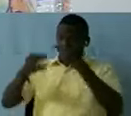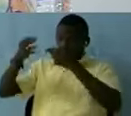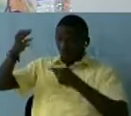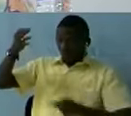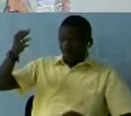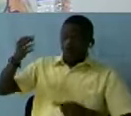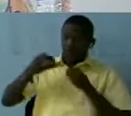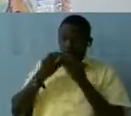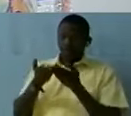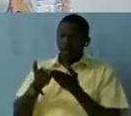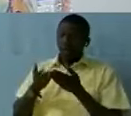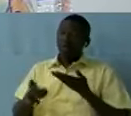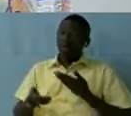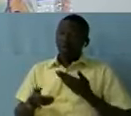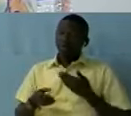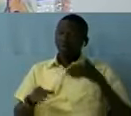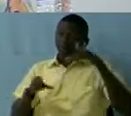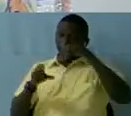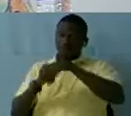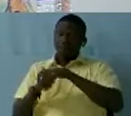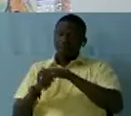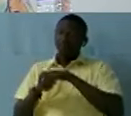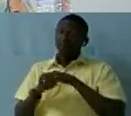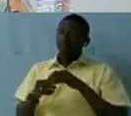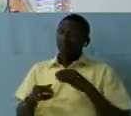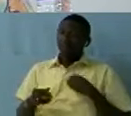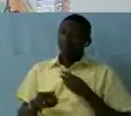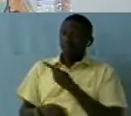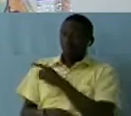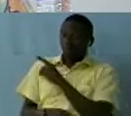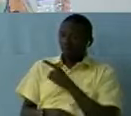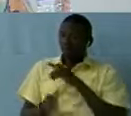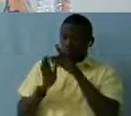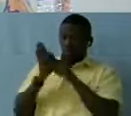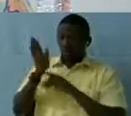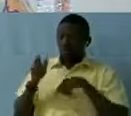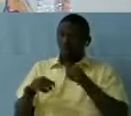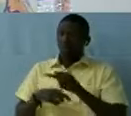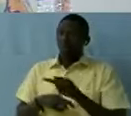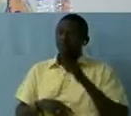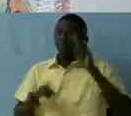that were admitted in the said alternative treatment program of Yaya